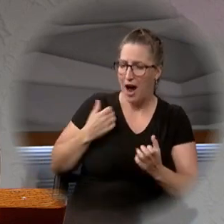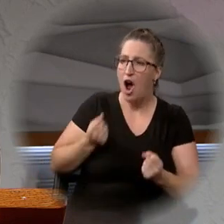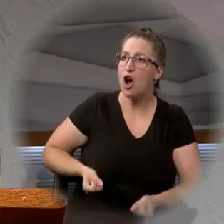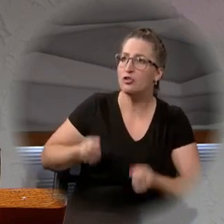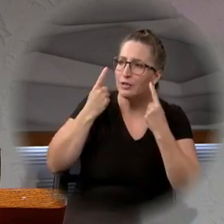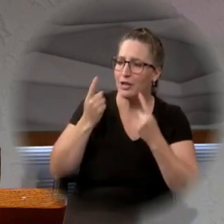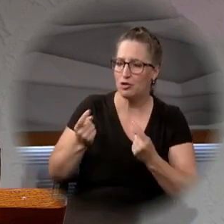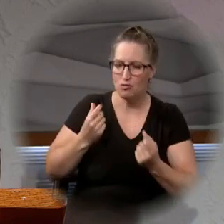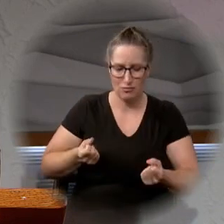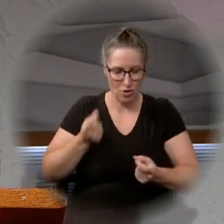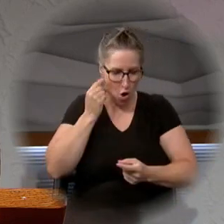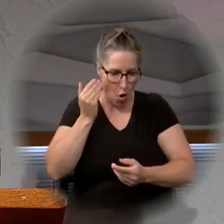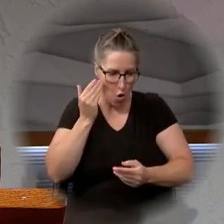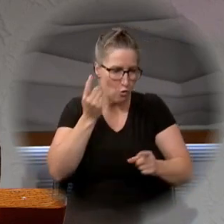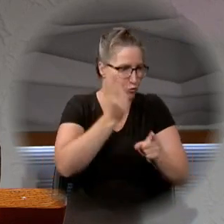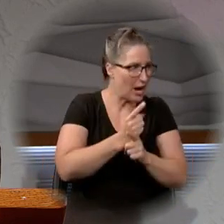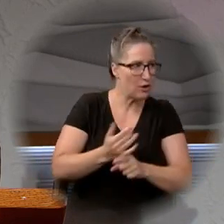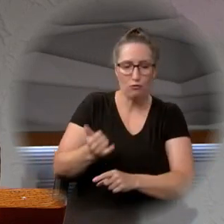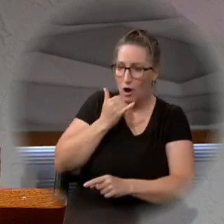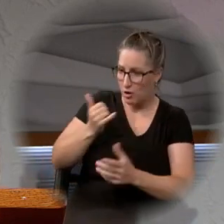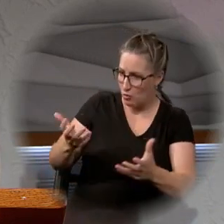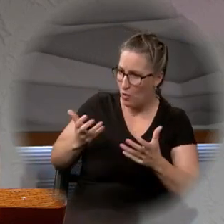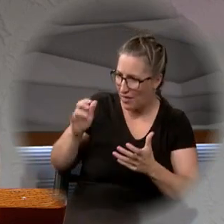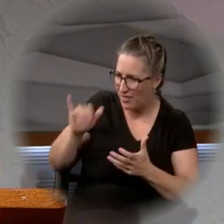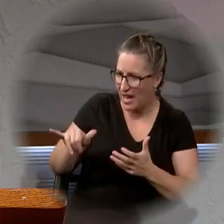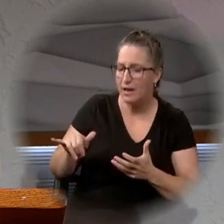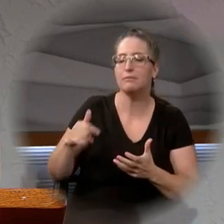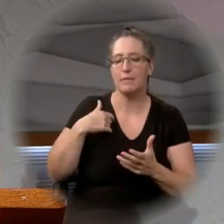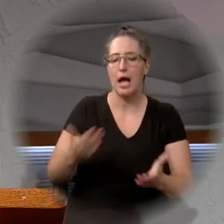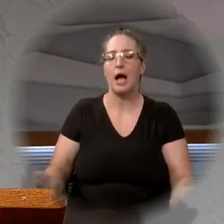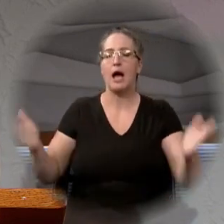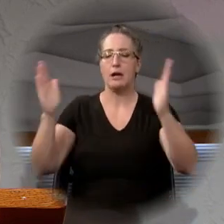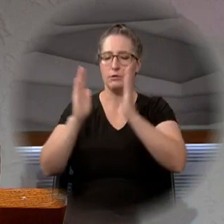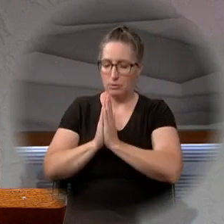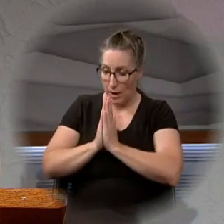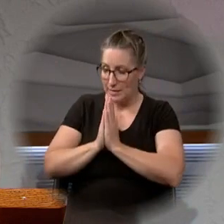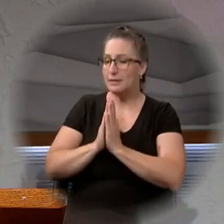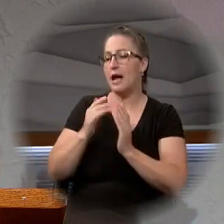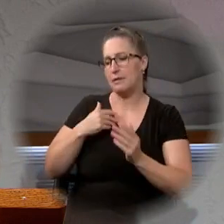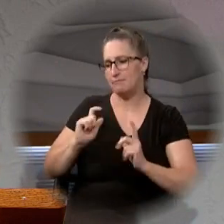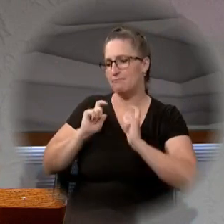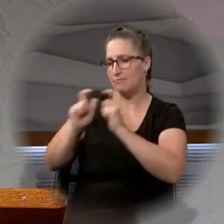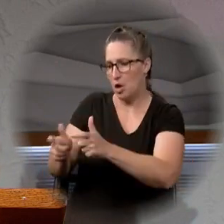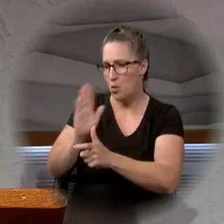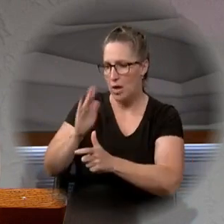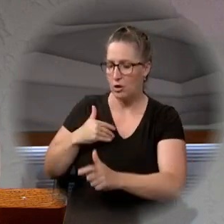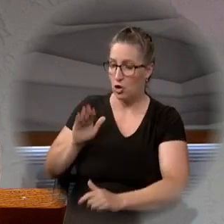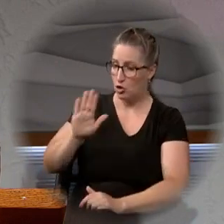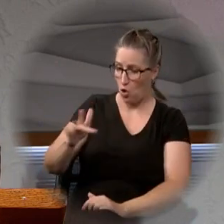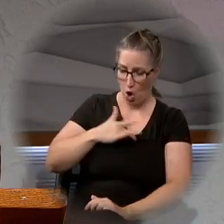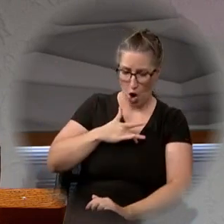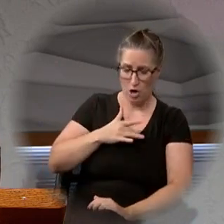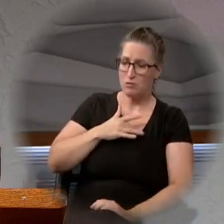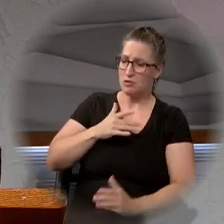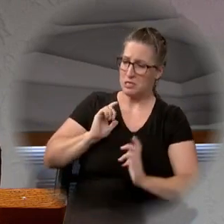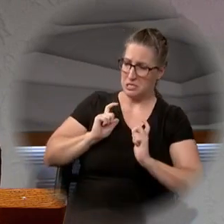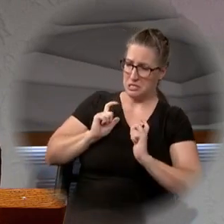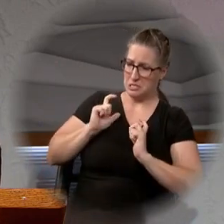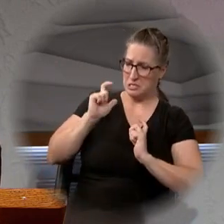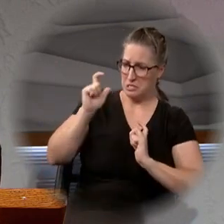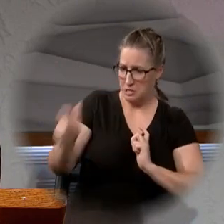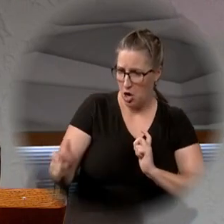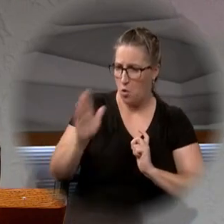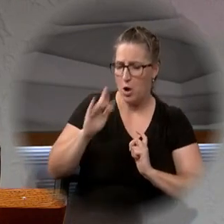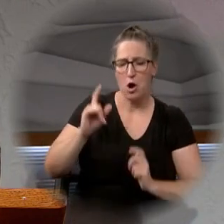that you may know what is right, I do as you requested. I give you a heart so wise and